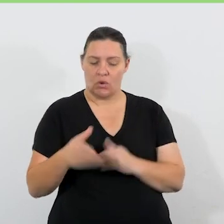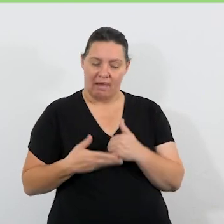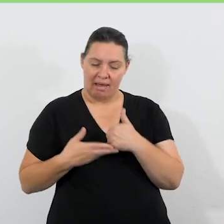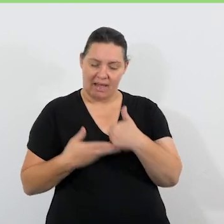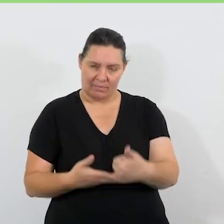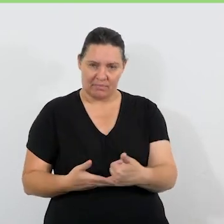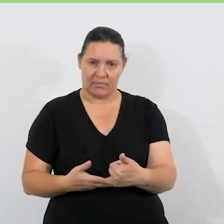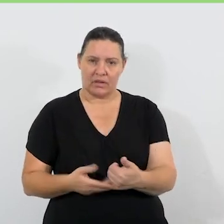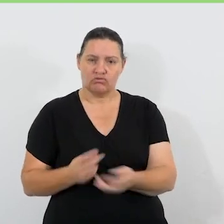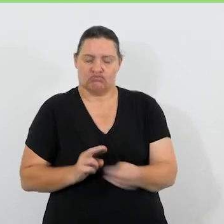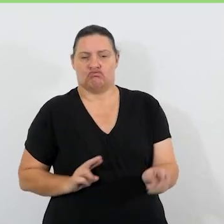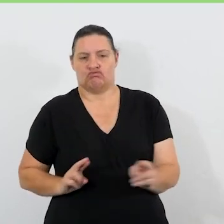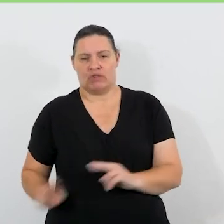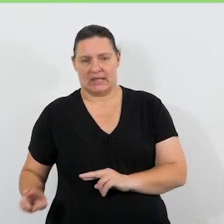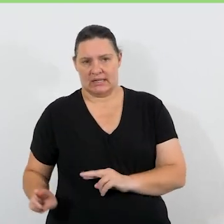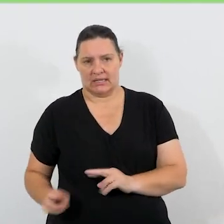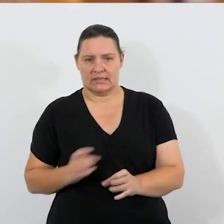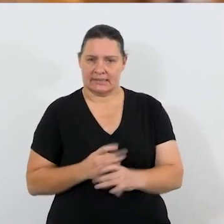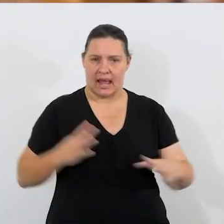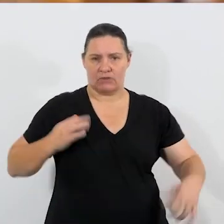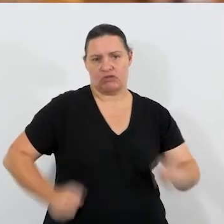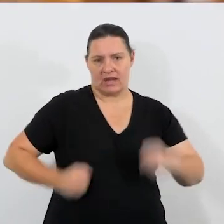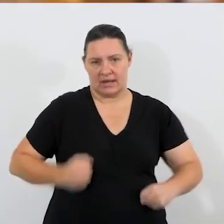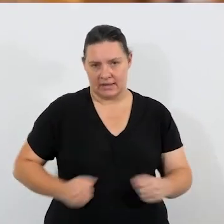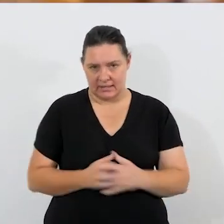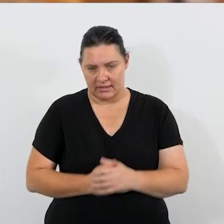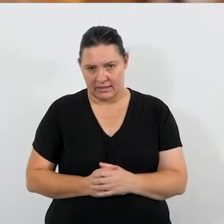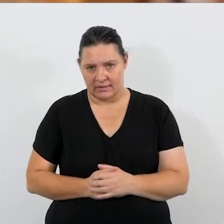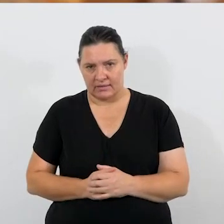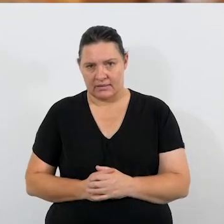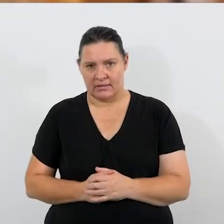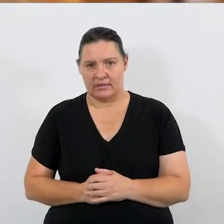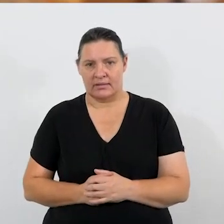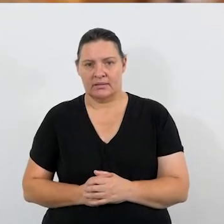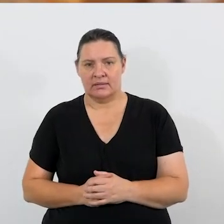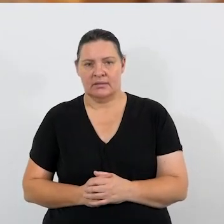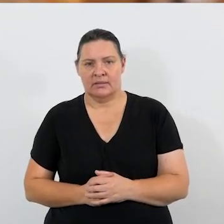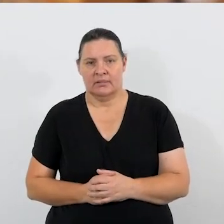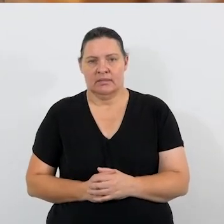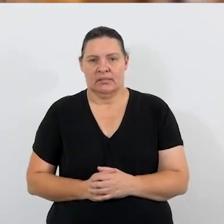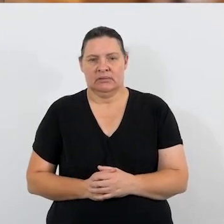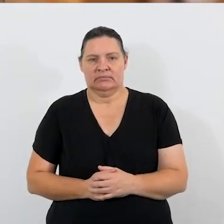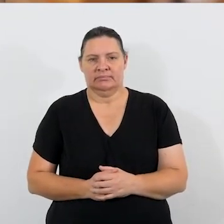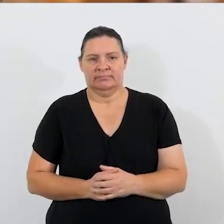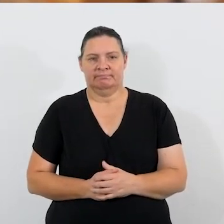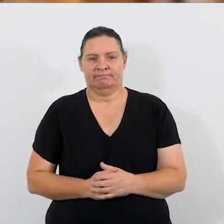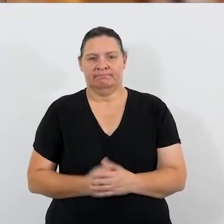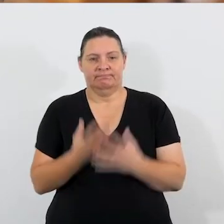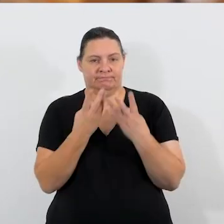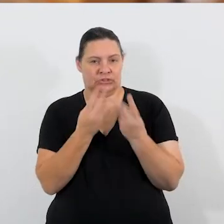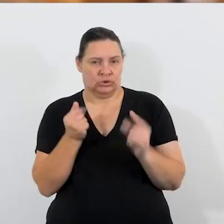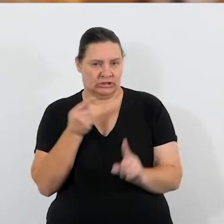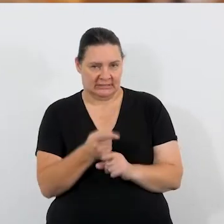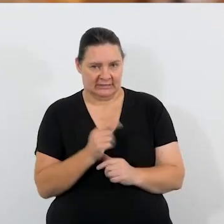to help this athlete in getting ready to start running. So we are going to go to